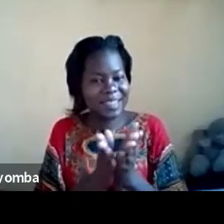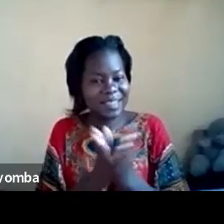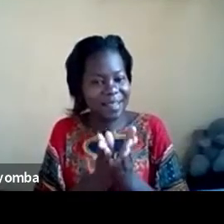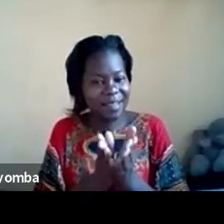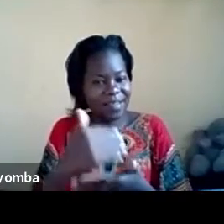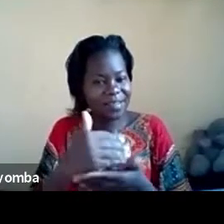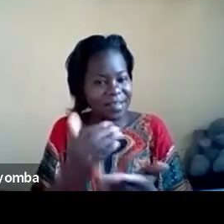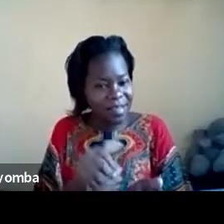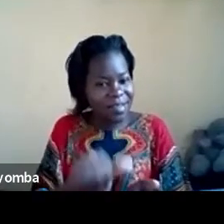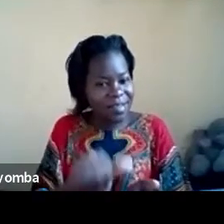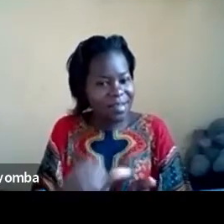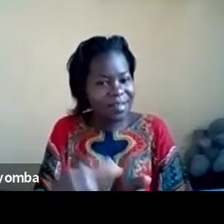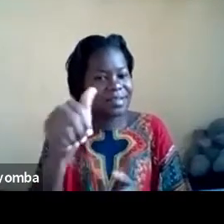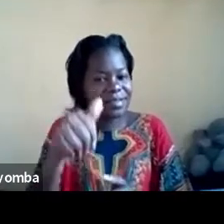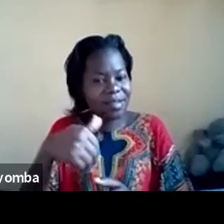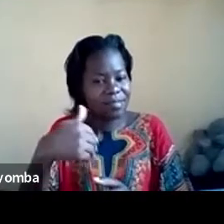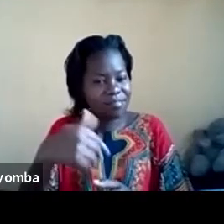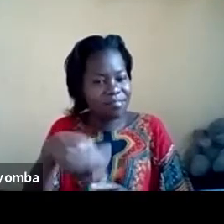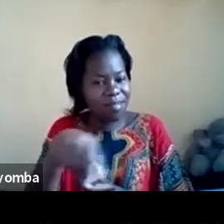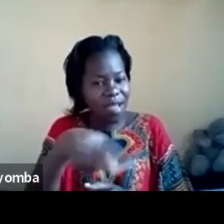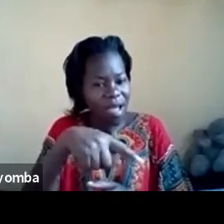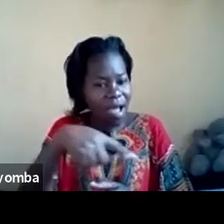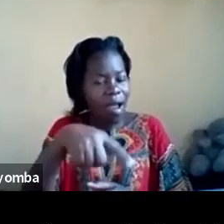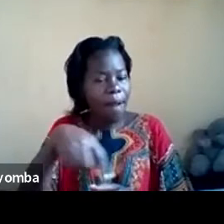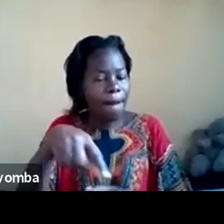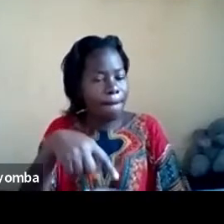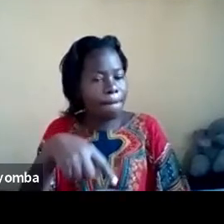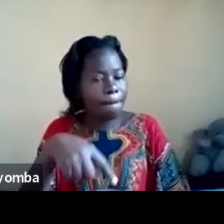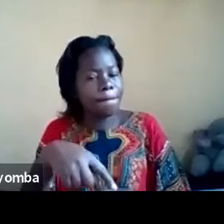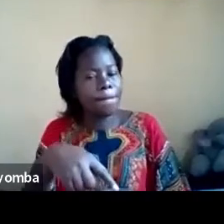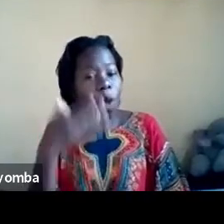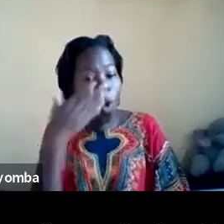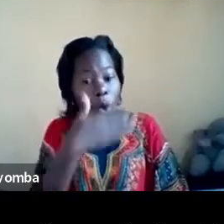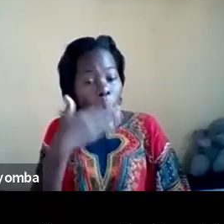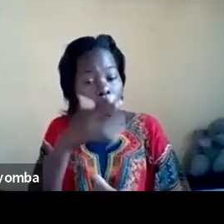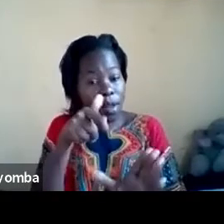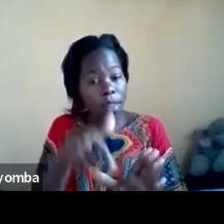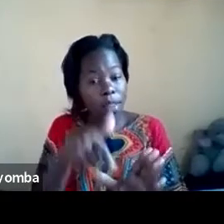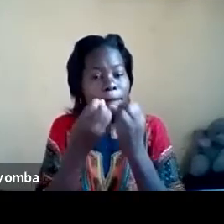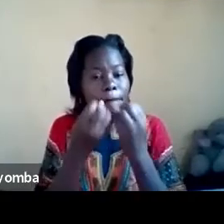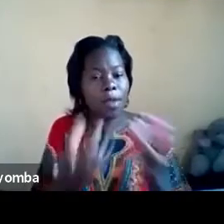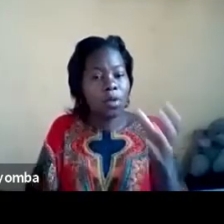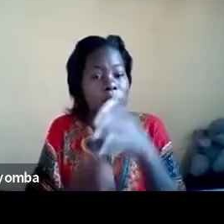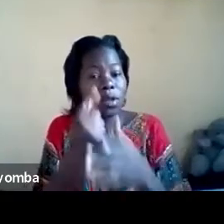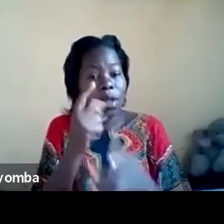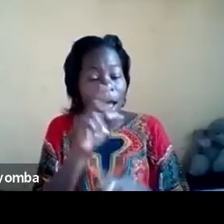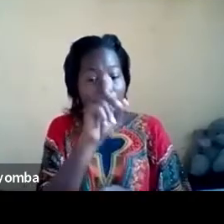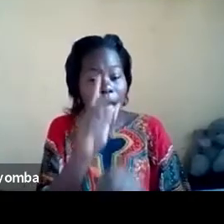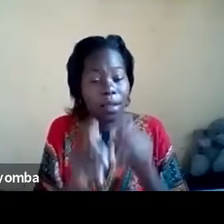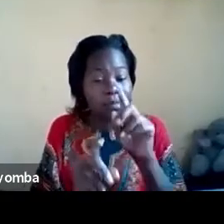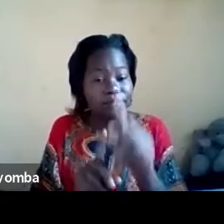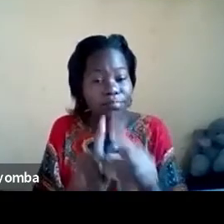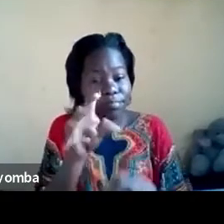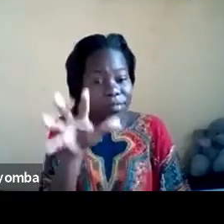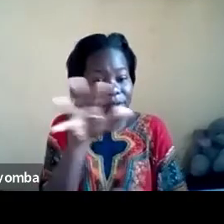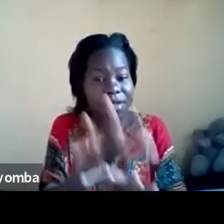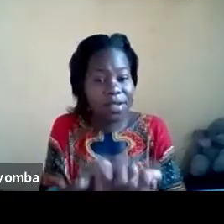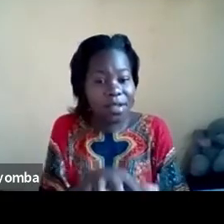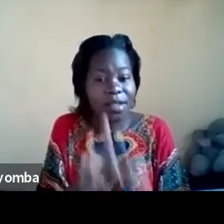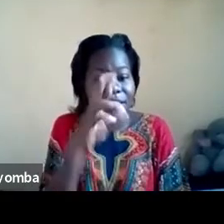mining, oil and gas sector, and there is a lot of opportunity. Ask the questions, engage in the right spaces, and I'm